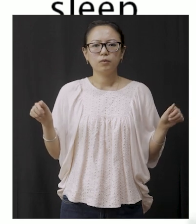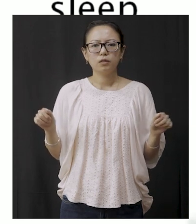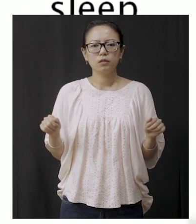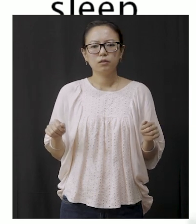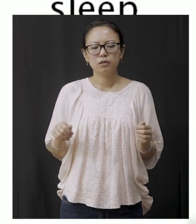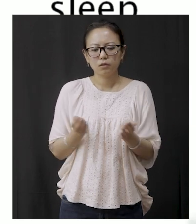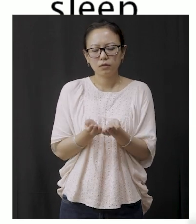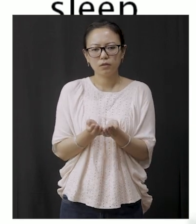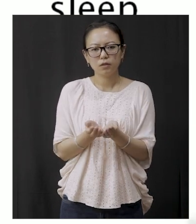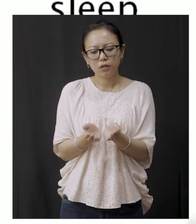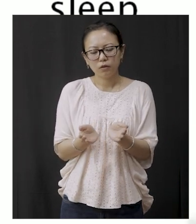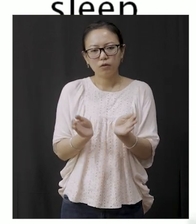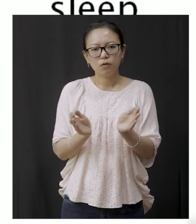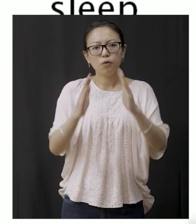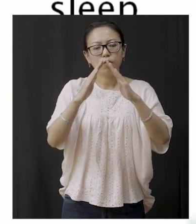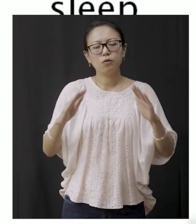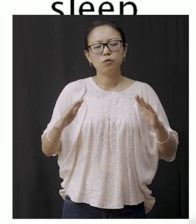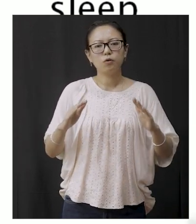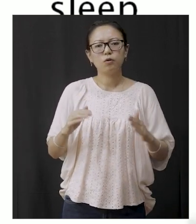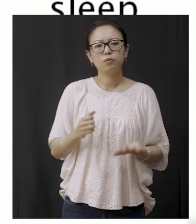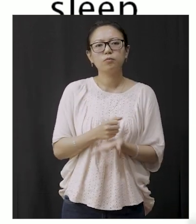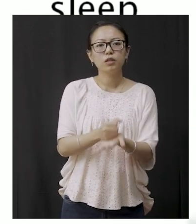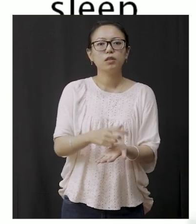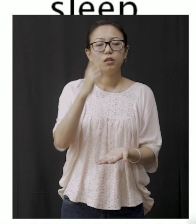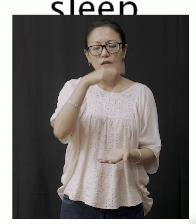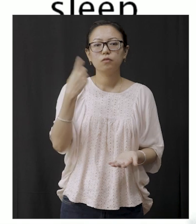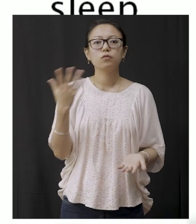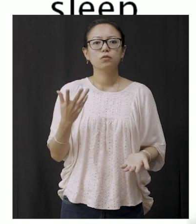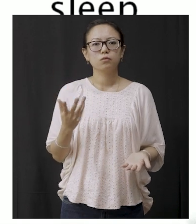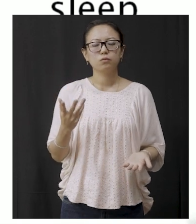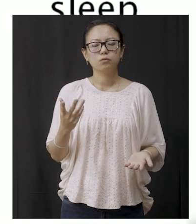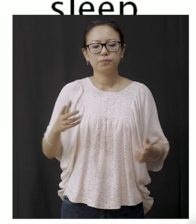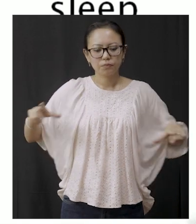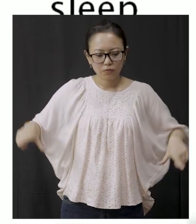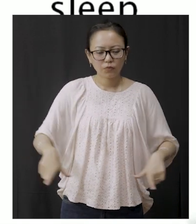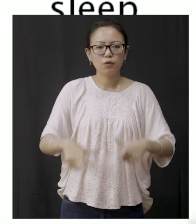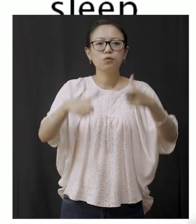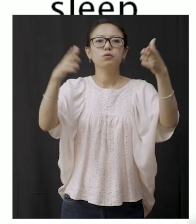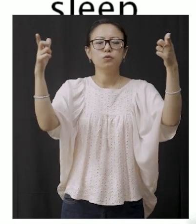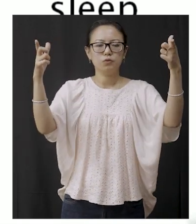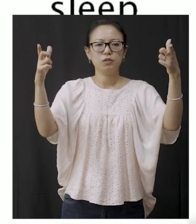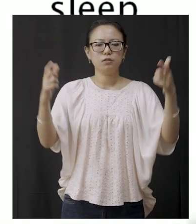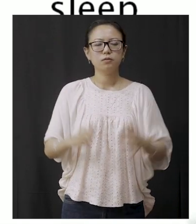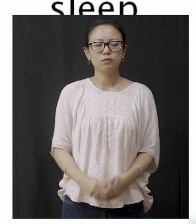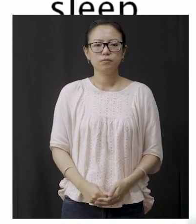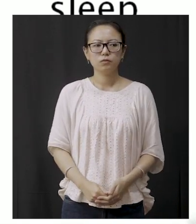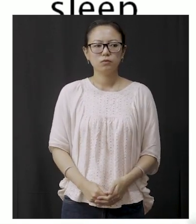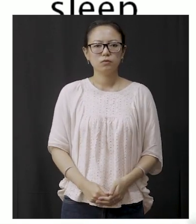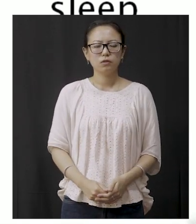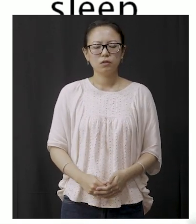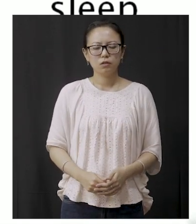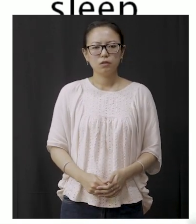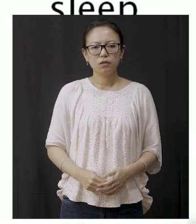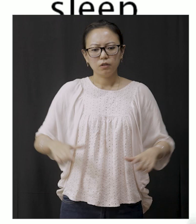small, big branches, they have many branches that help the birds in order to take rest during the night.